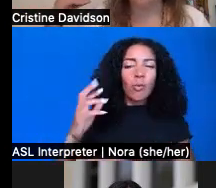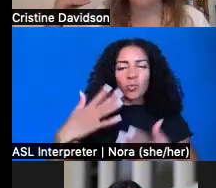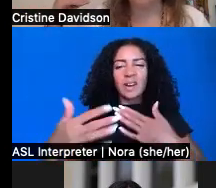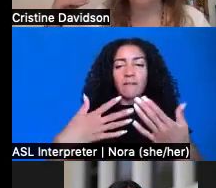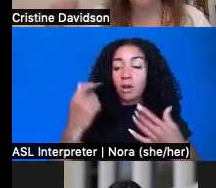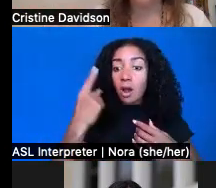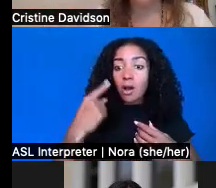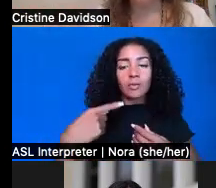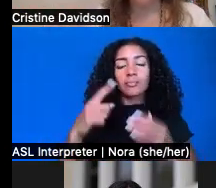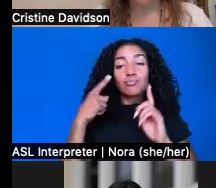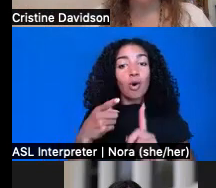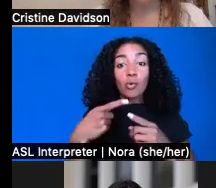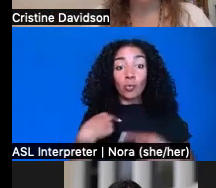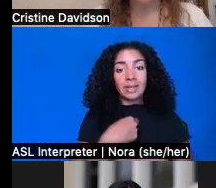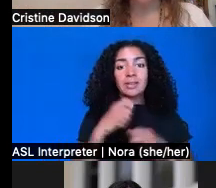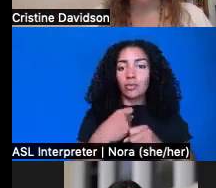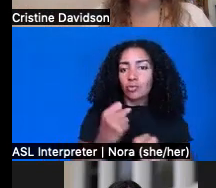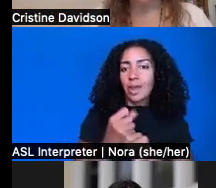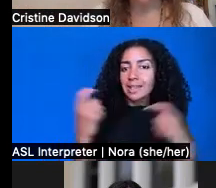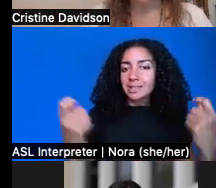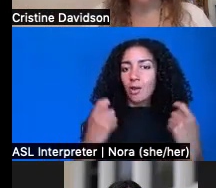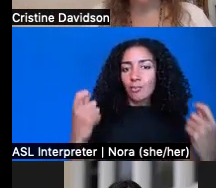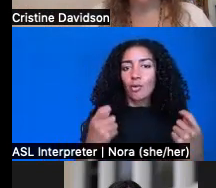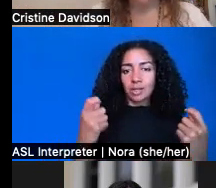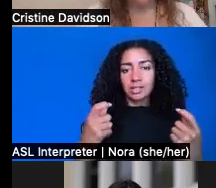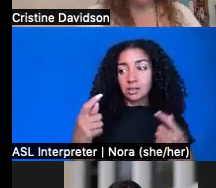time immemorial. Right?